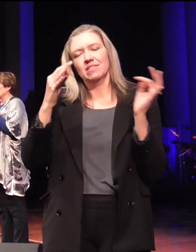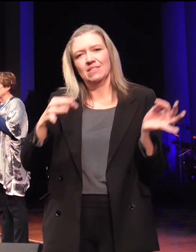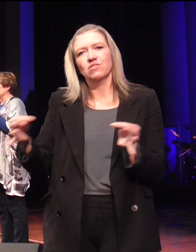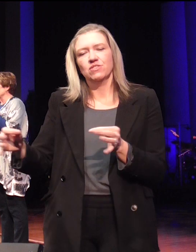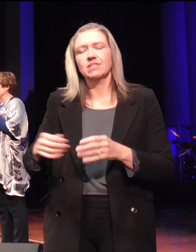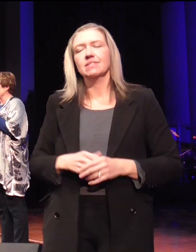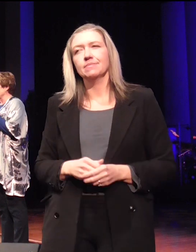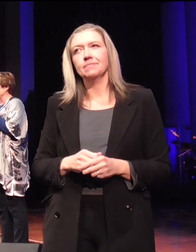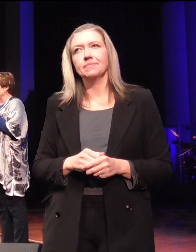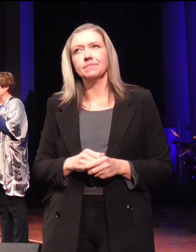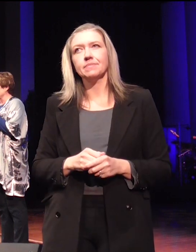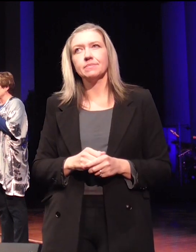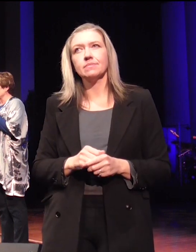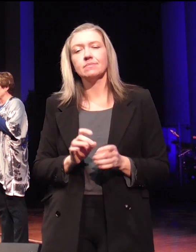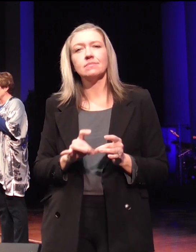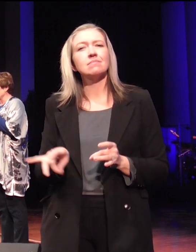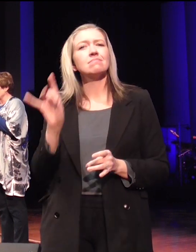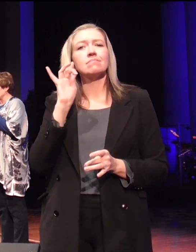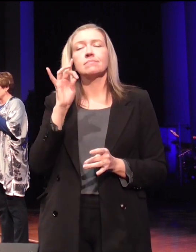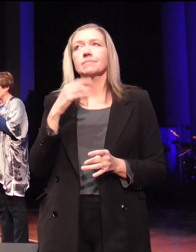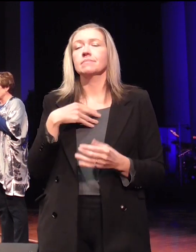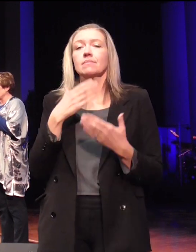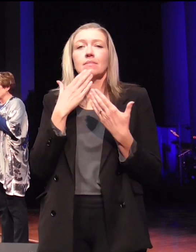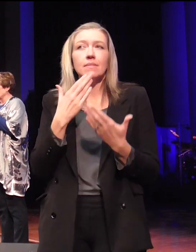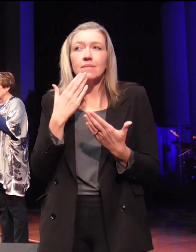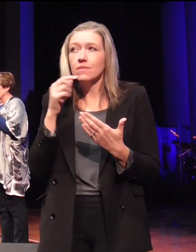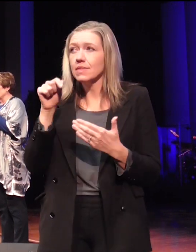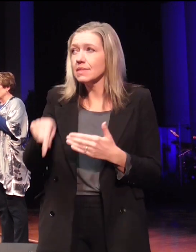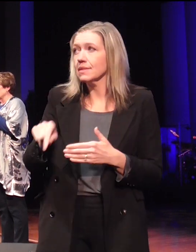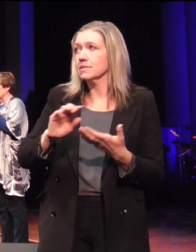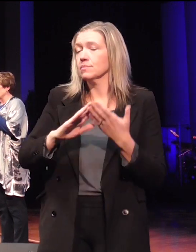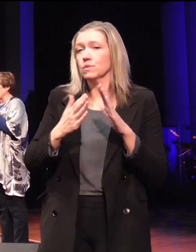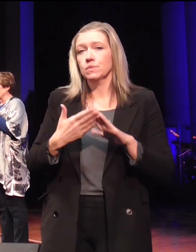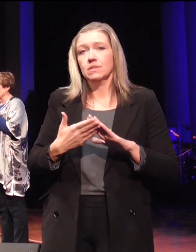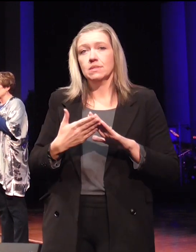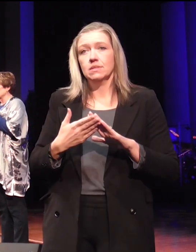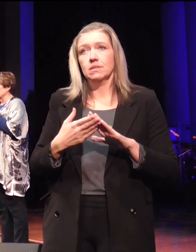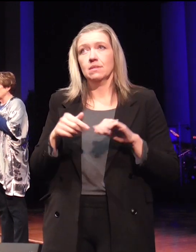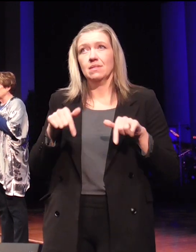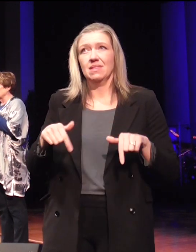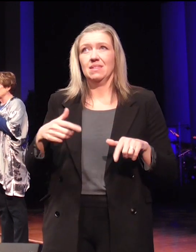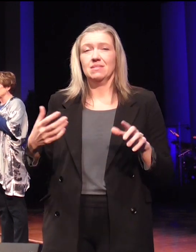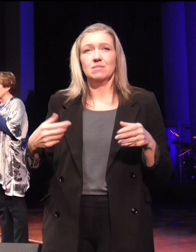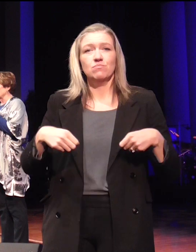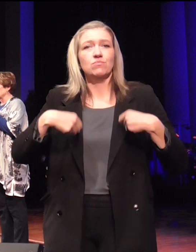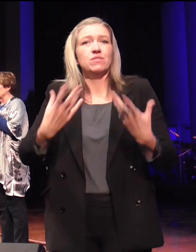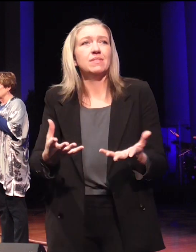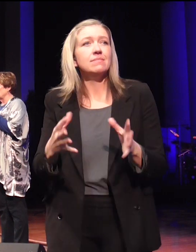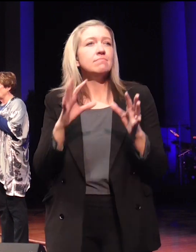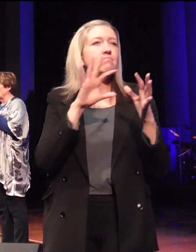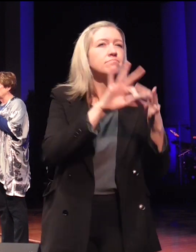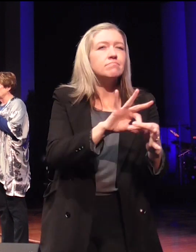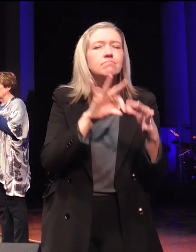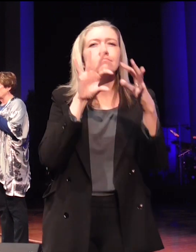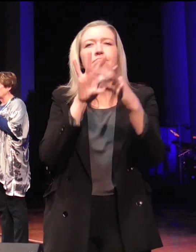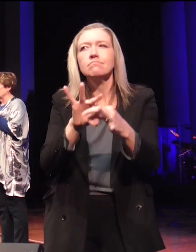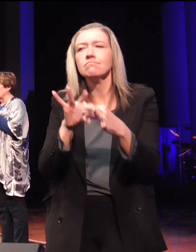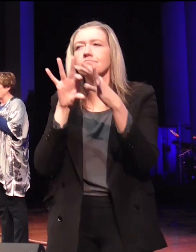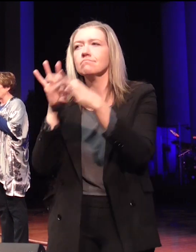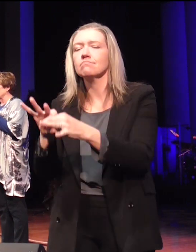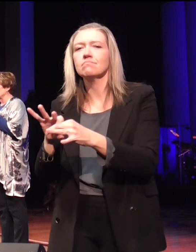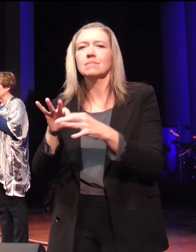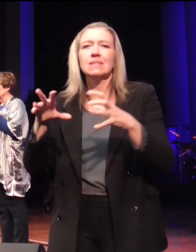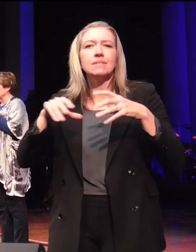And Spirit, I'm so thankful that this community connects and accepts all